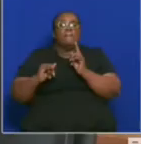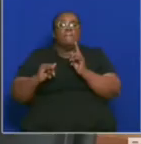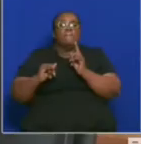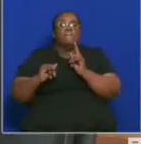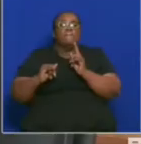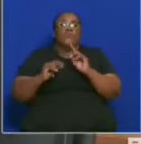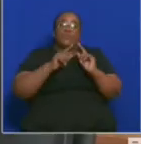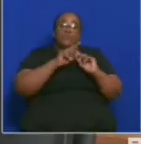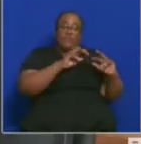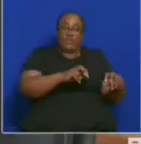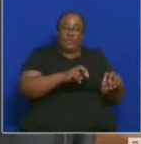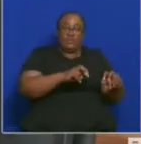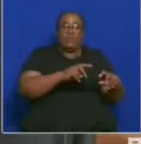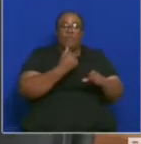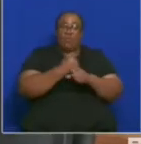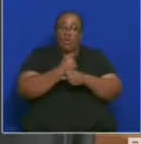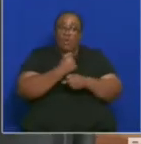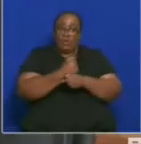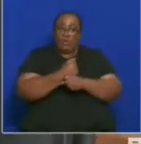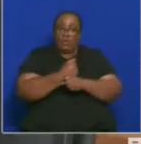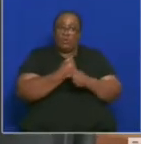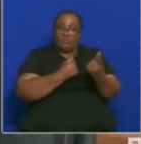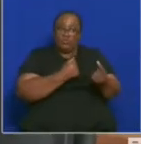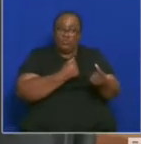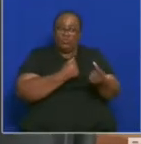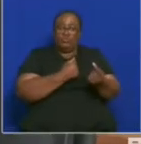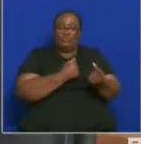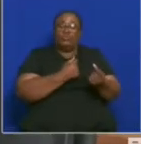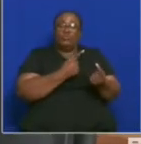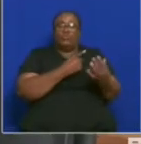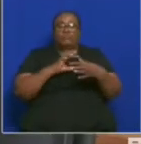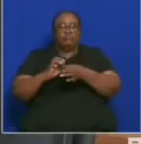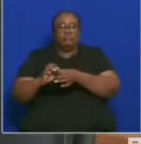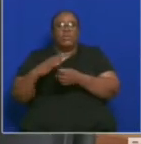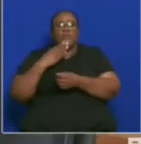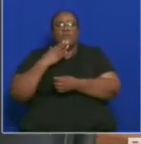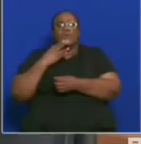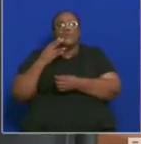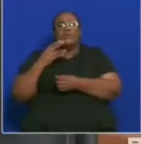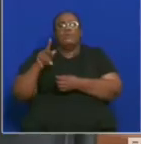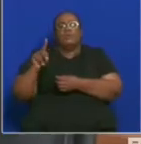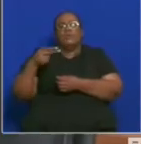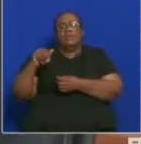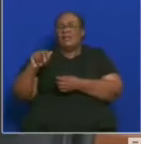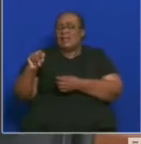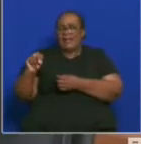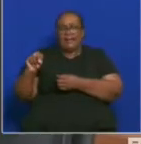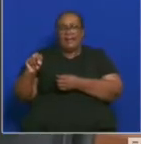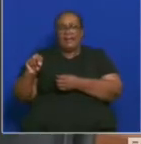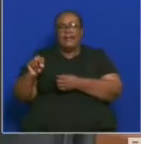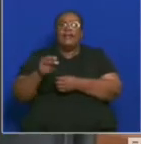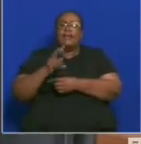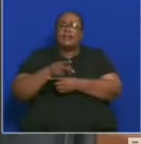investigative work you have been conducting in relation to Major General Ferose Khan and what prompted this investigative